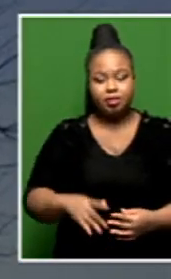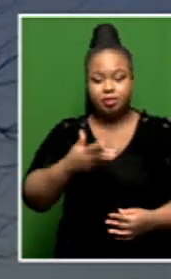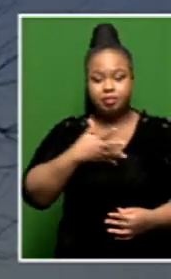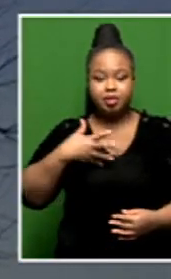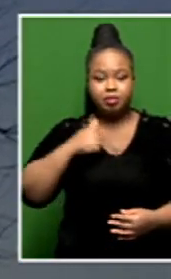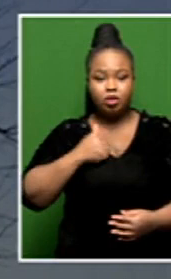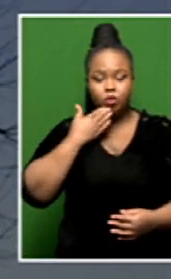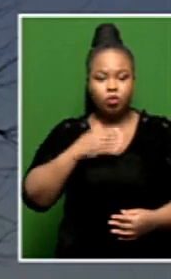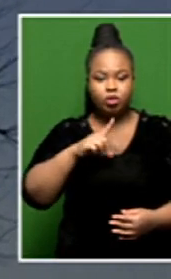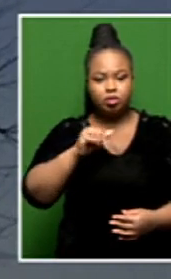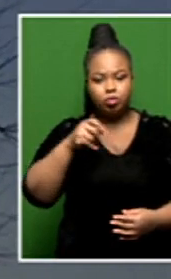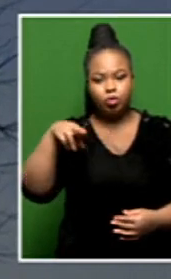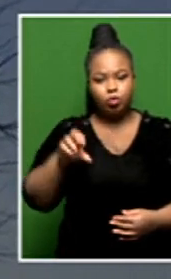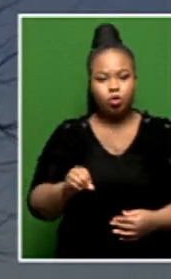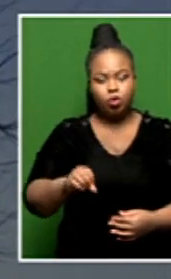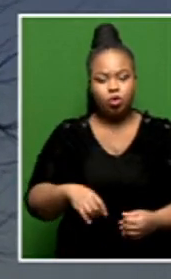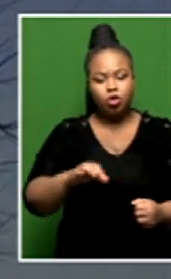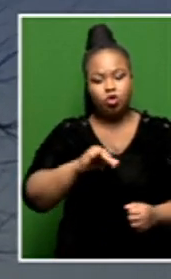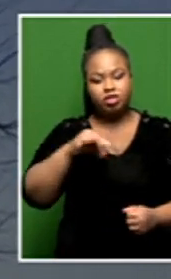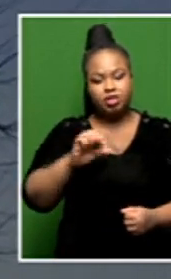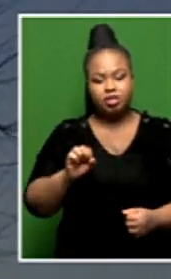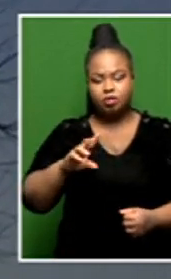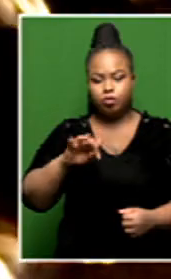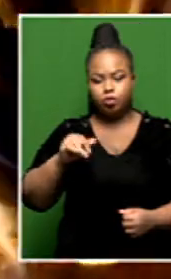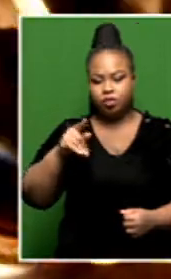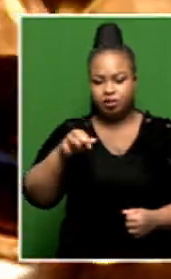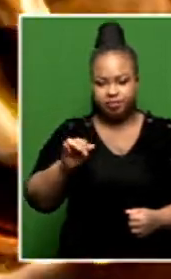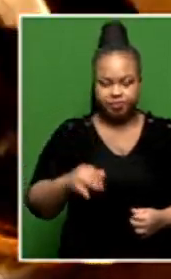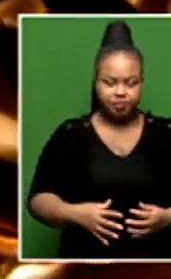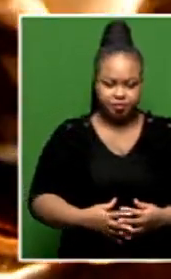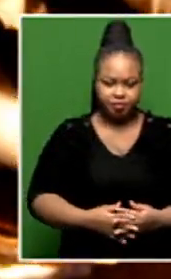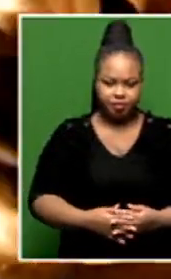Agamama Modipuo Constance Mulutsi